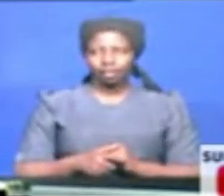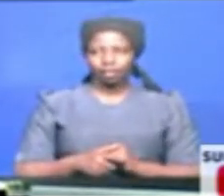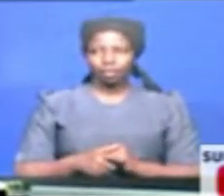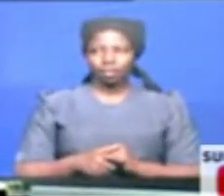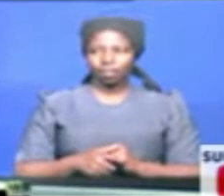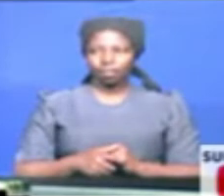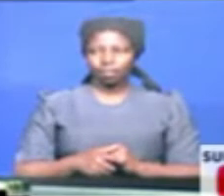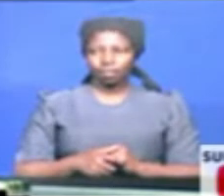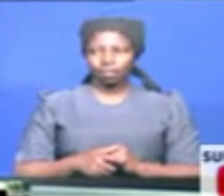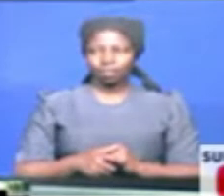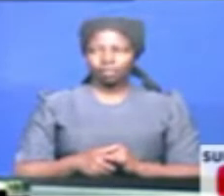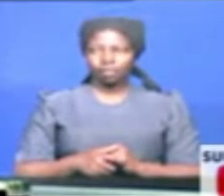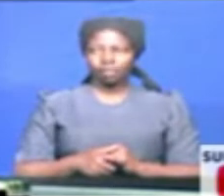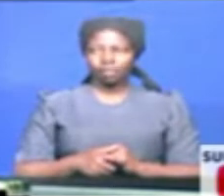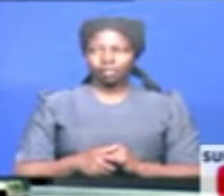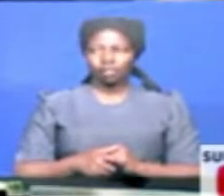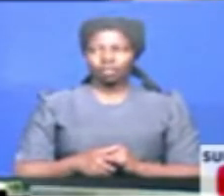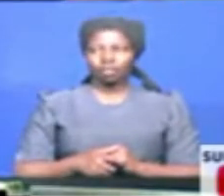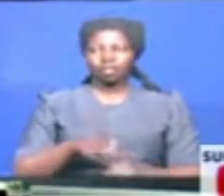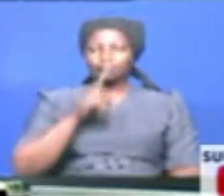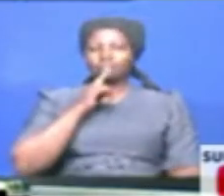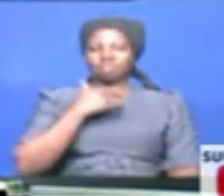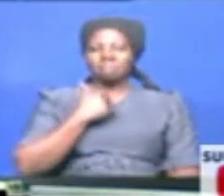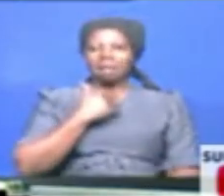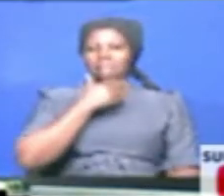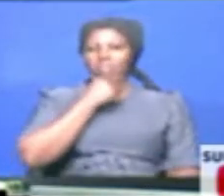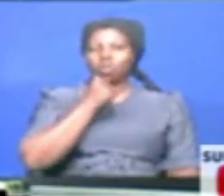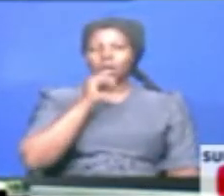You predict something like, oh, my boy gonna get 90%.